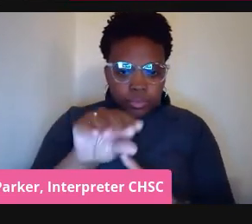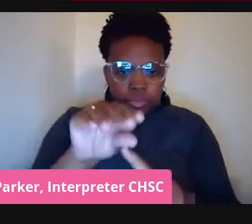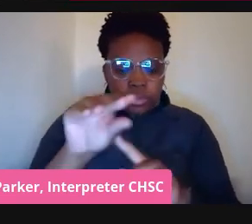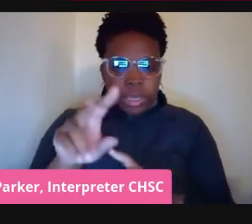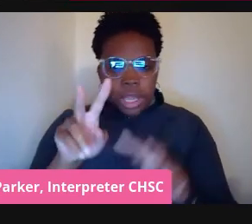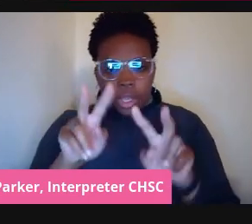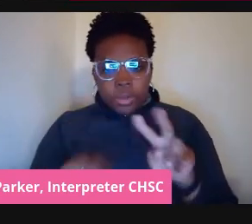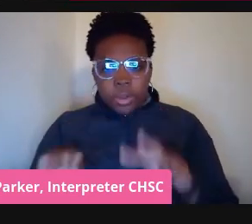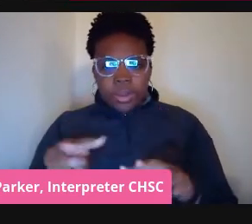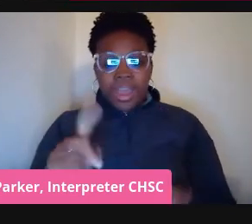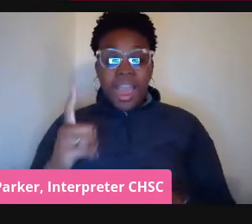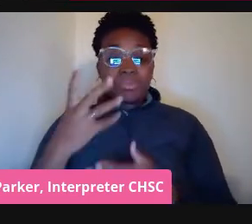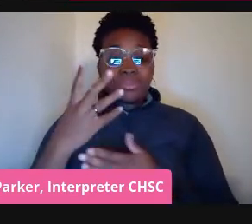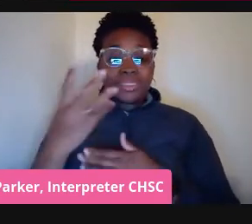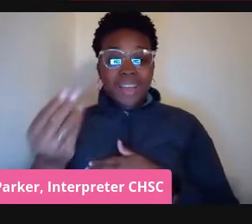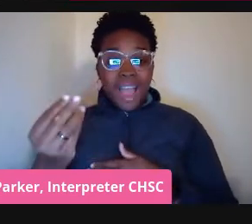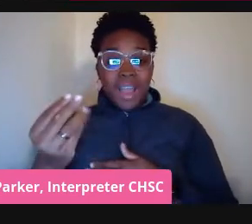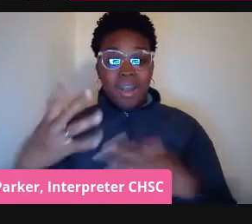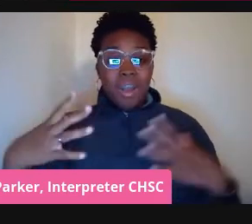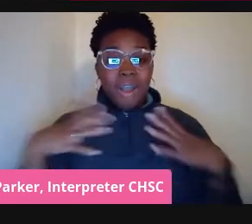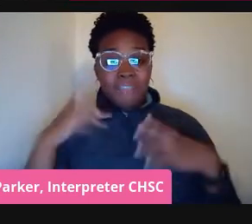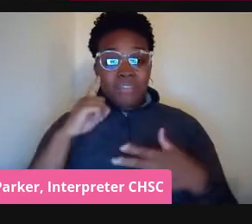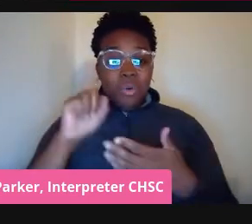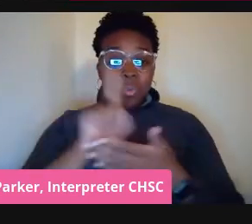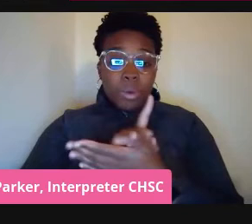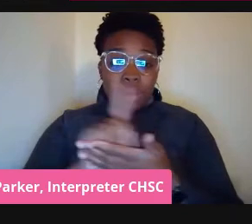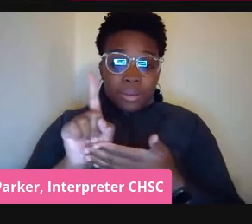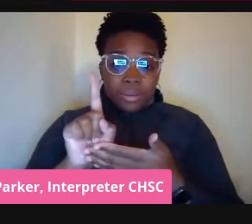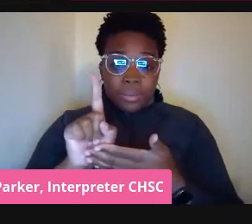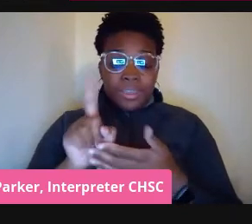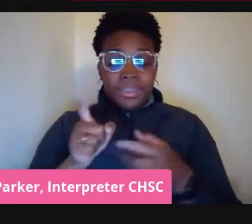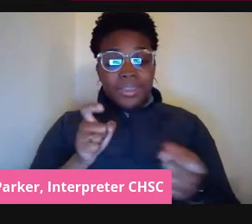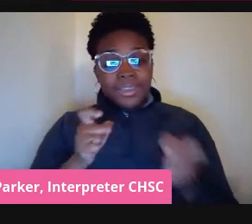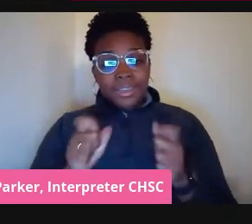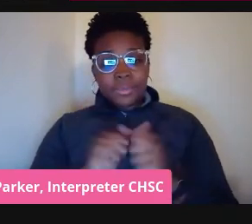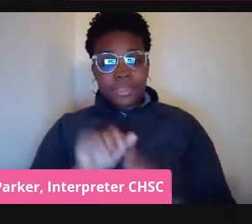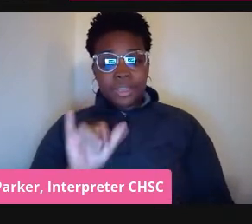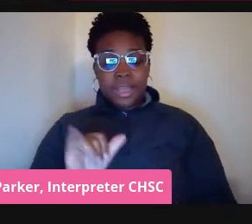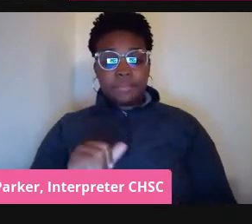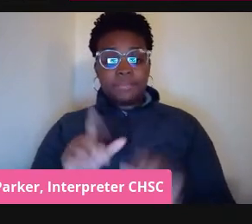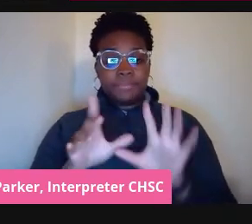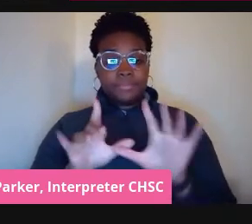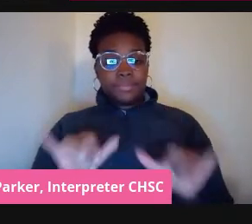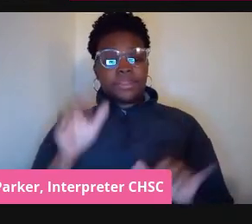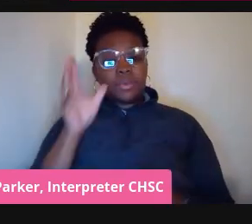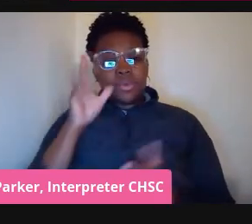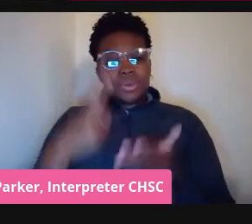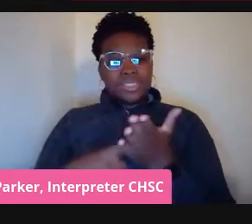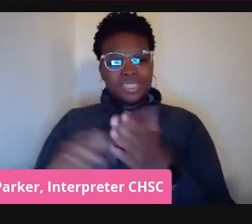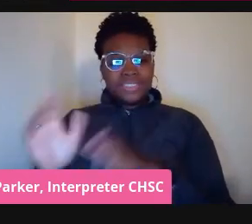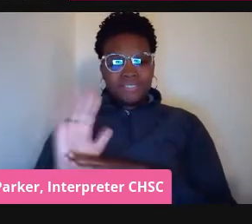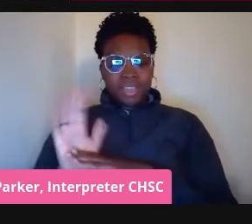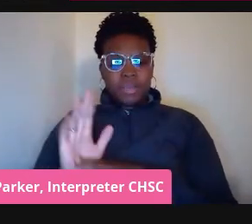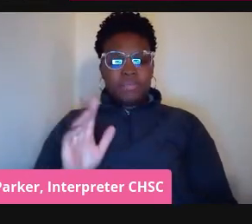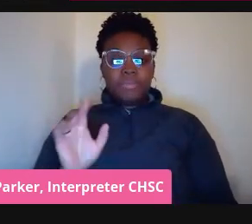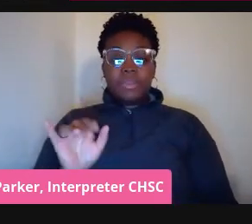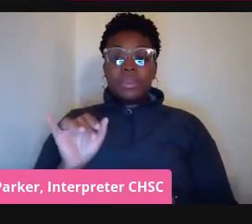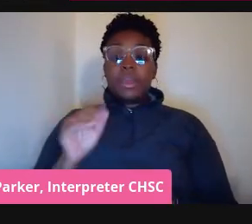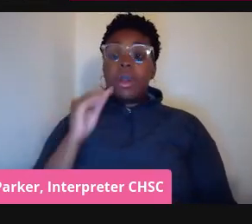dealing with that. And, at the same time, something that I'll be talking about in the film, the conditions at home